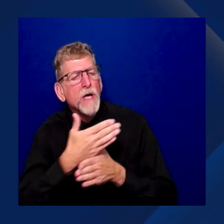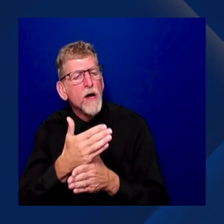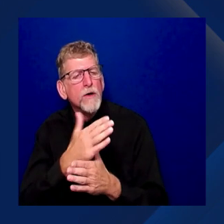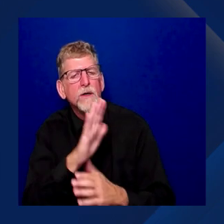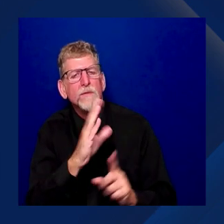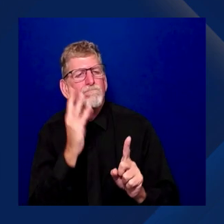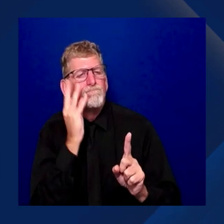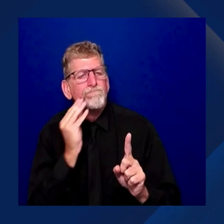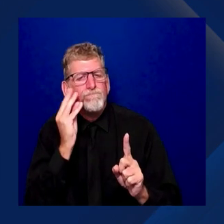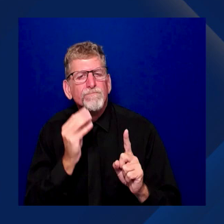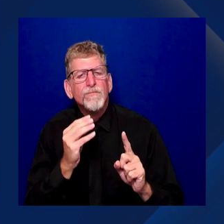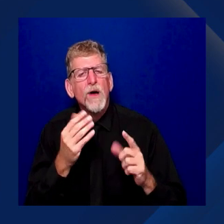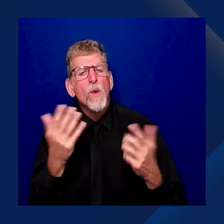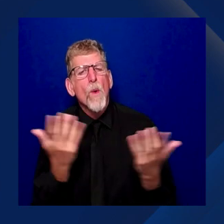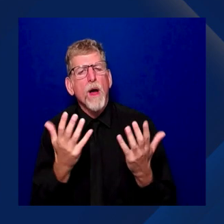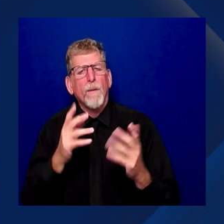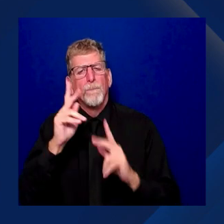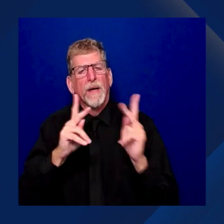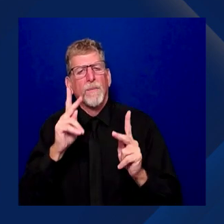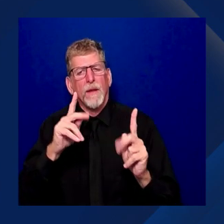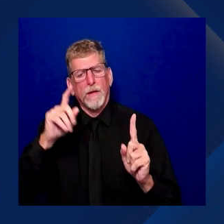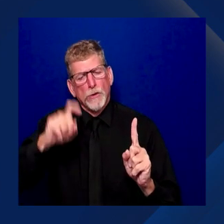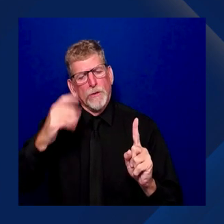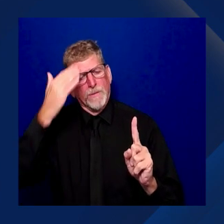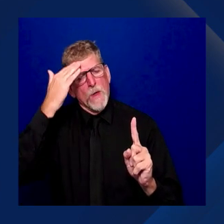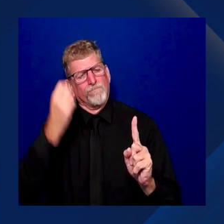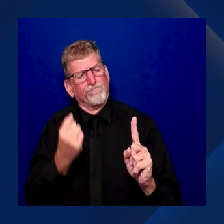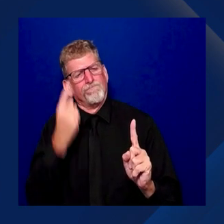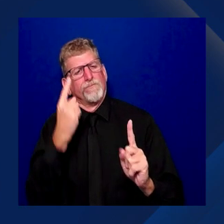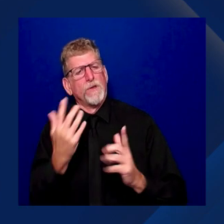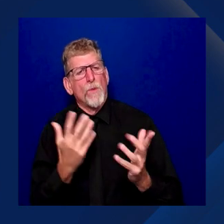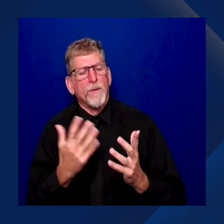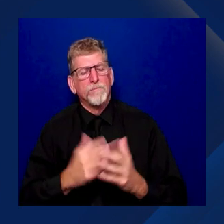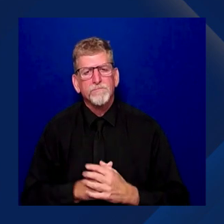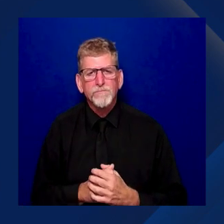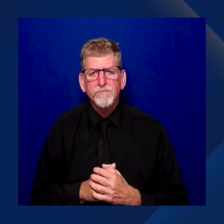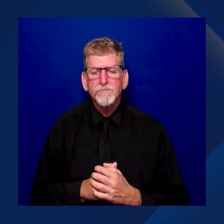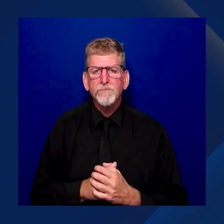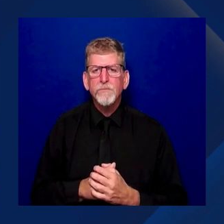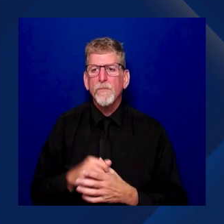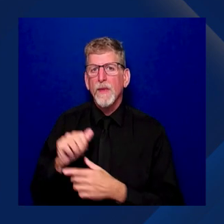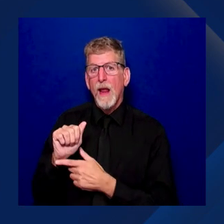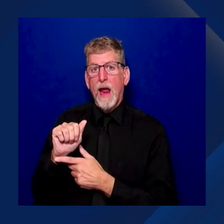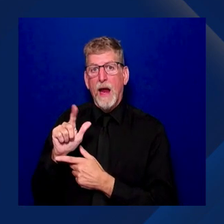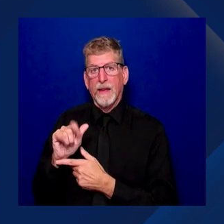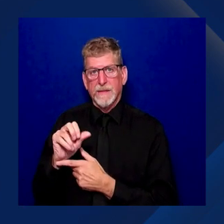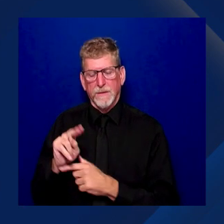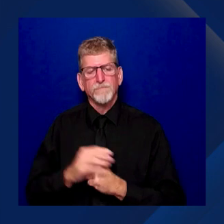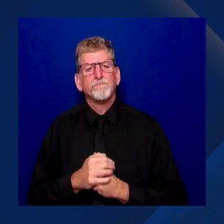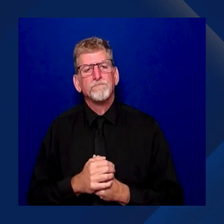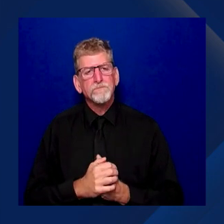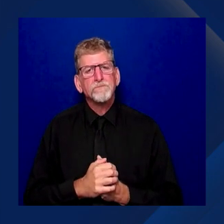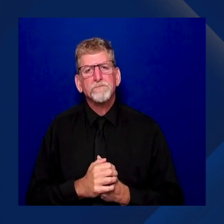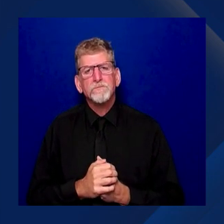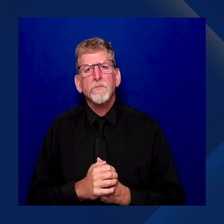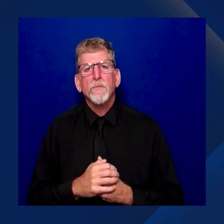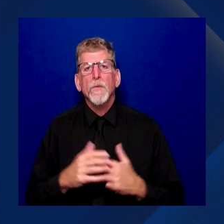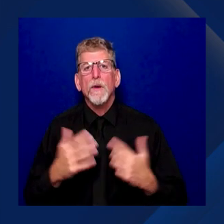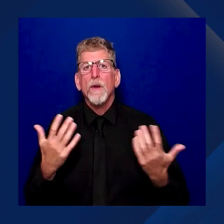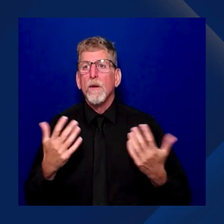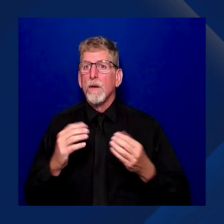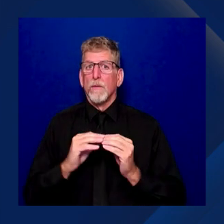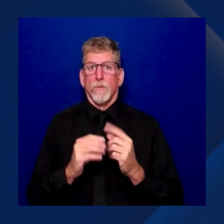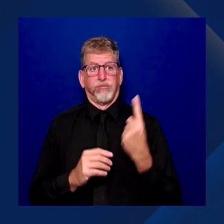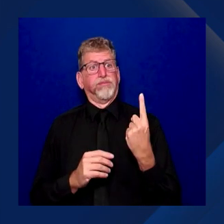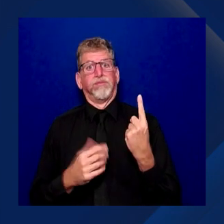understand about this? Yeah, I think the biggest thing that really touched my heart was this is not an issue that, you know, it doesn't discriminate, it